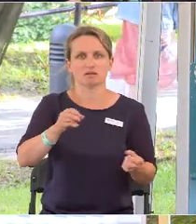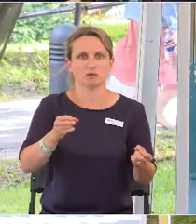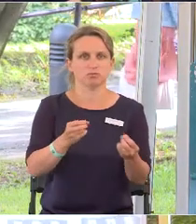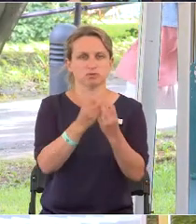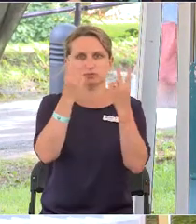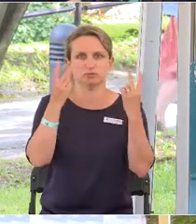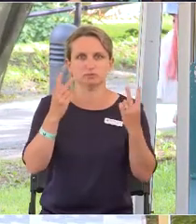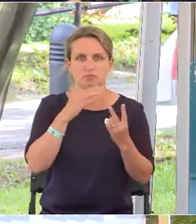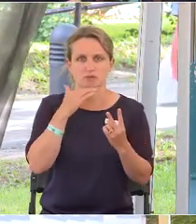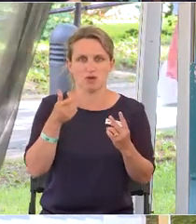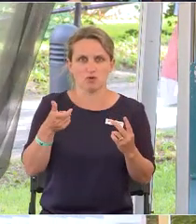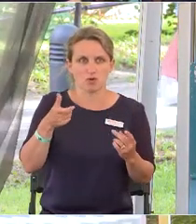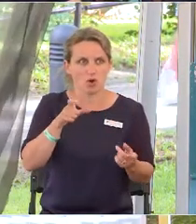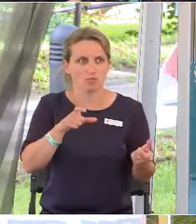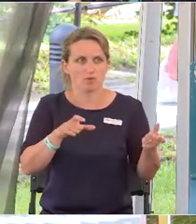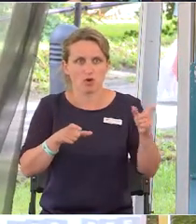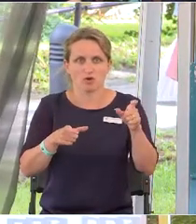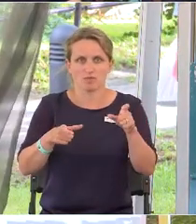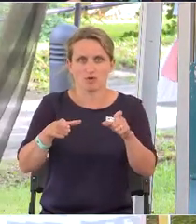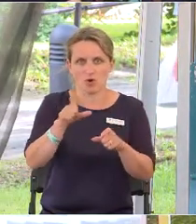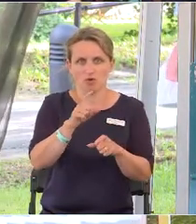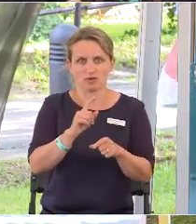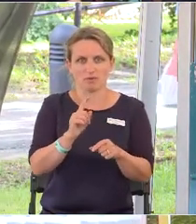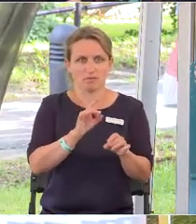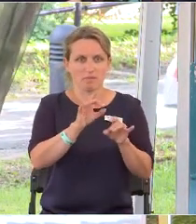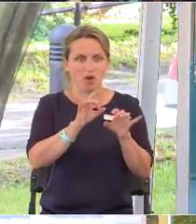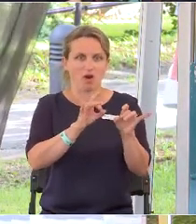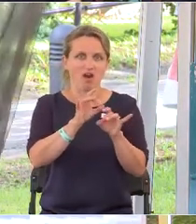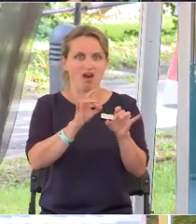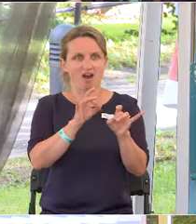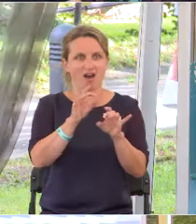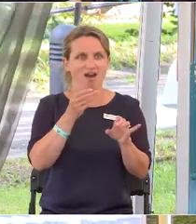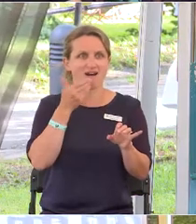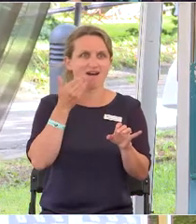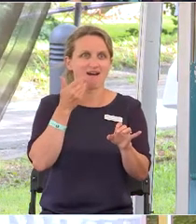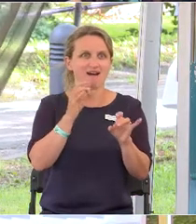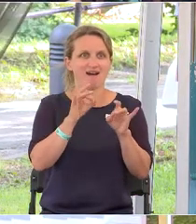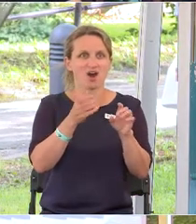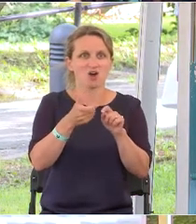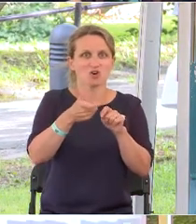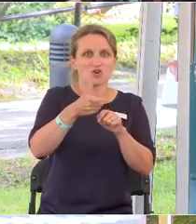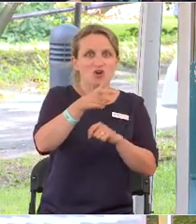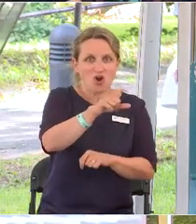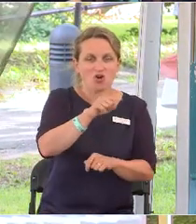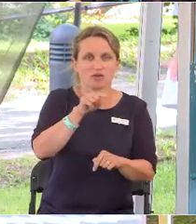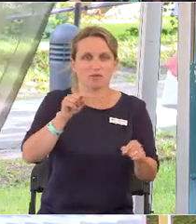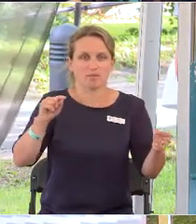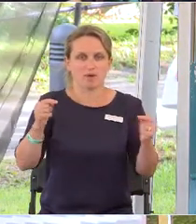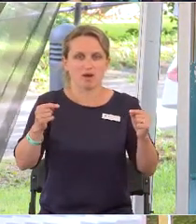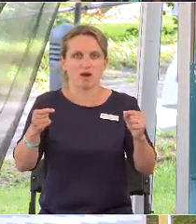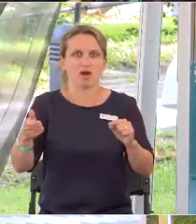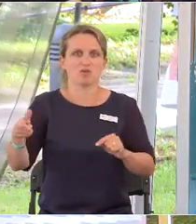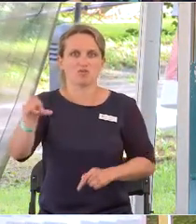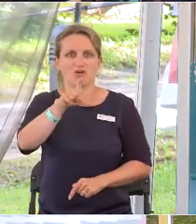lot, and it's more and more, and I think with the rise of populism, I think even becoming kind of a success story, because populists are